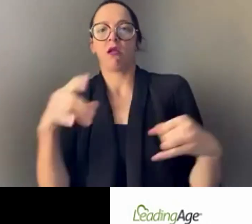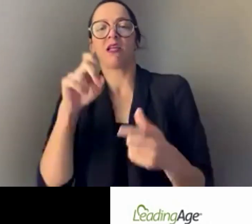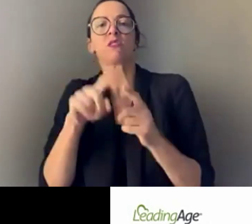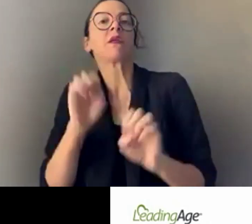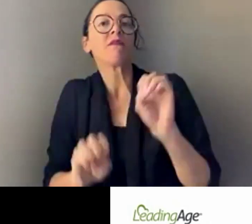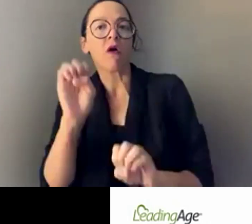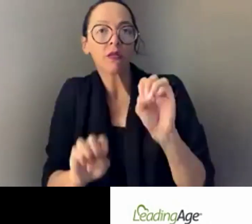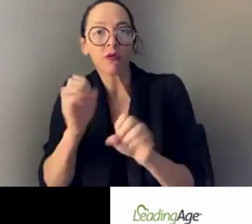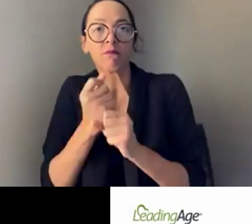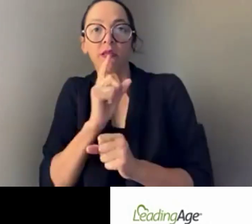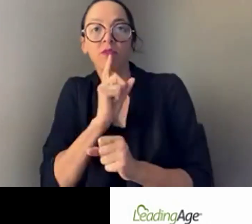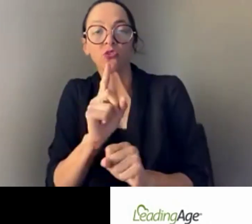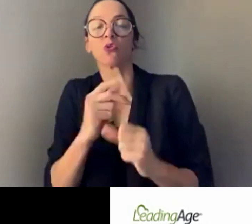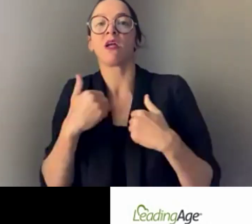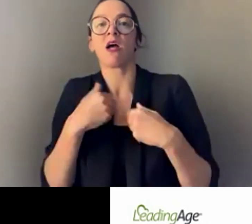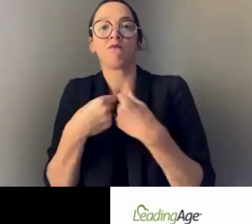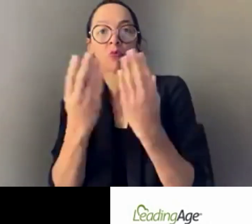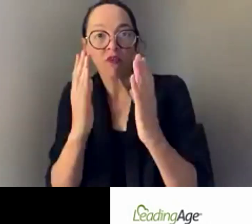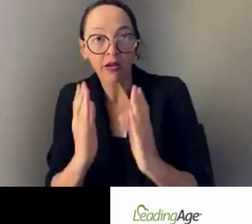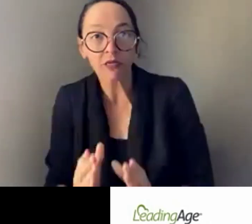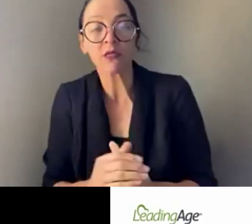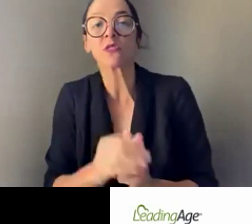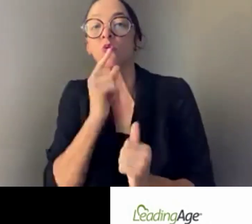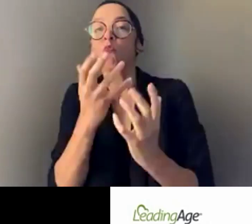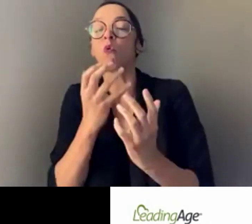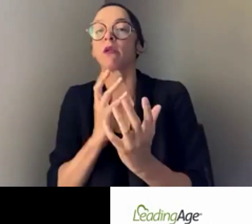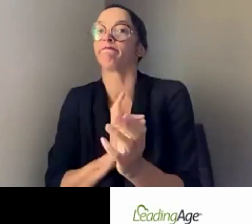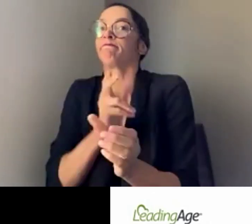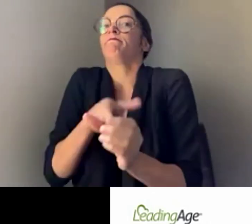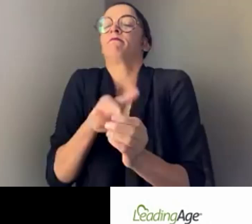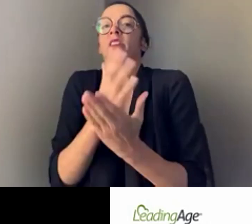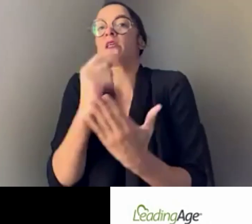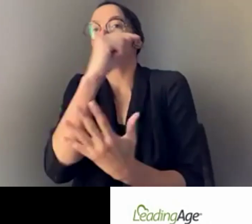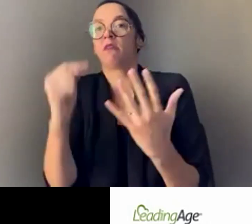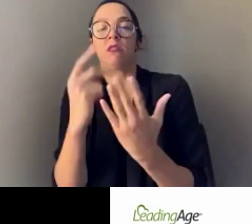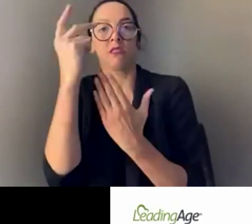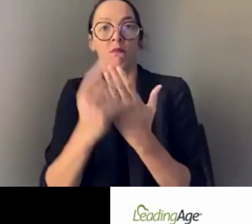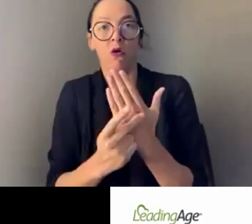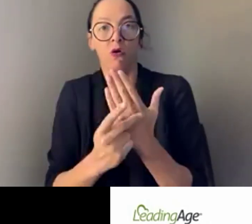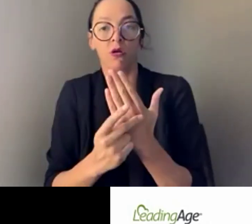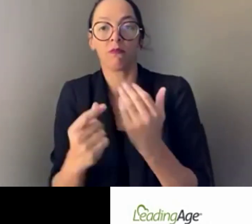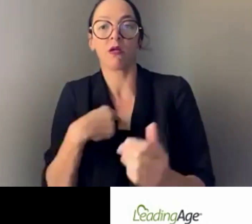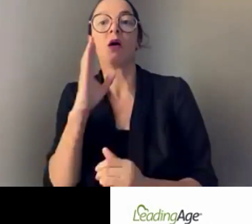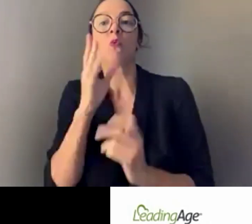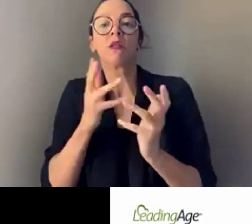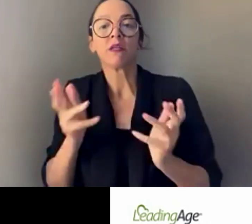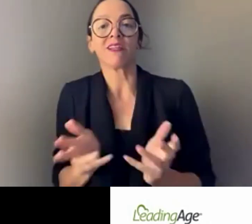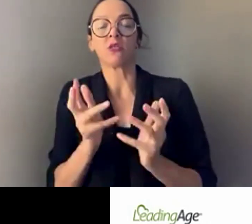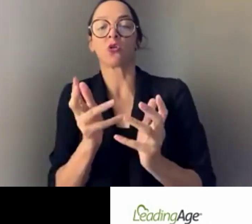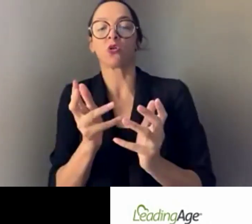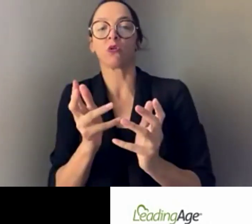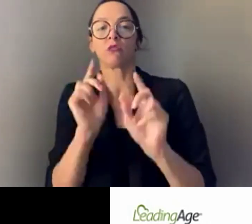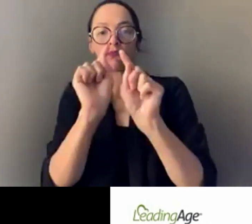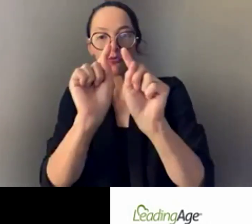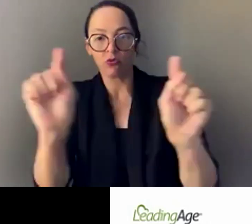have providers want to participate in some of these programs. So I would encourage you to bring